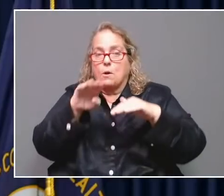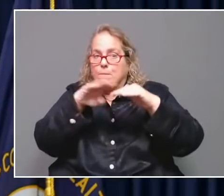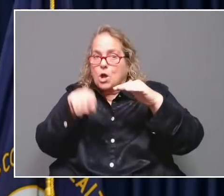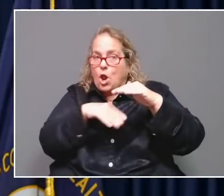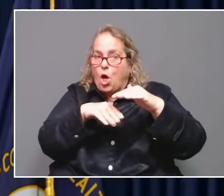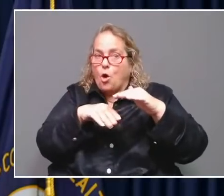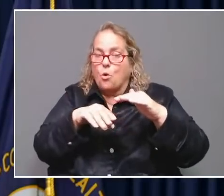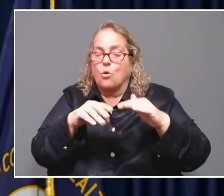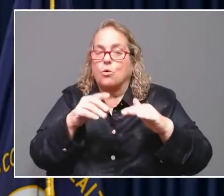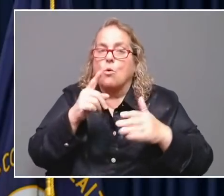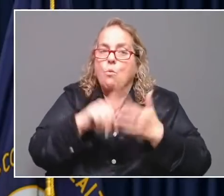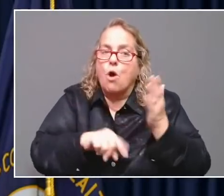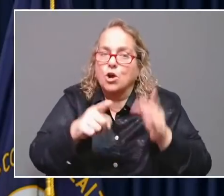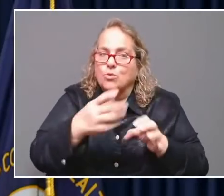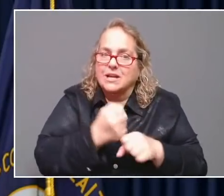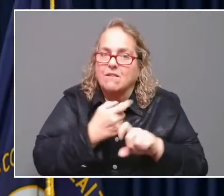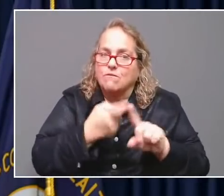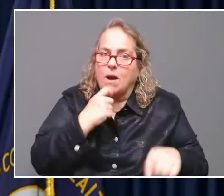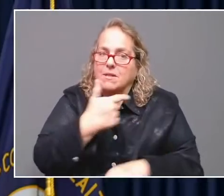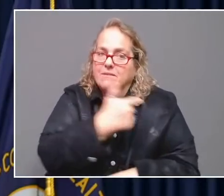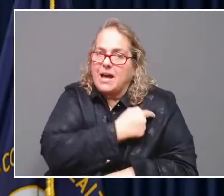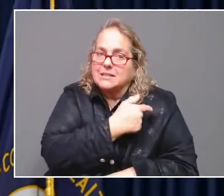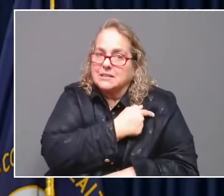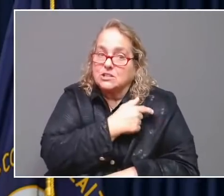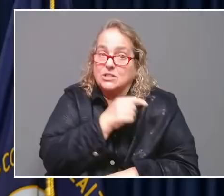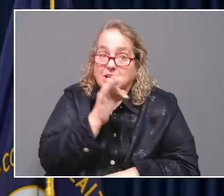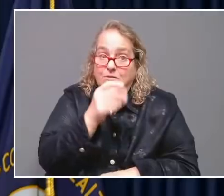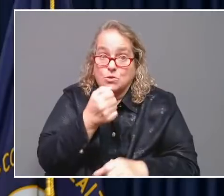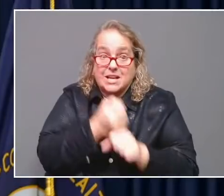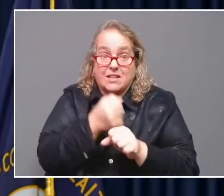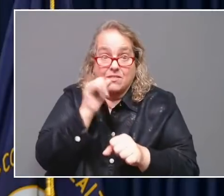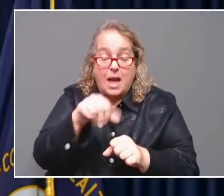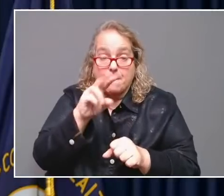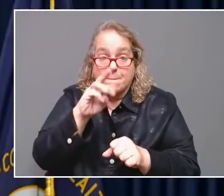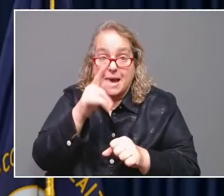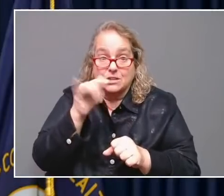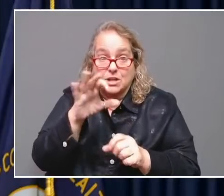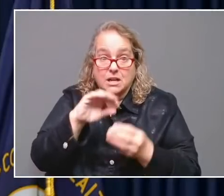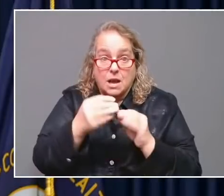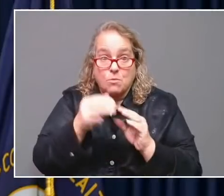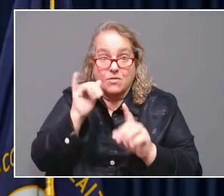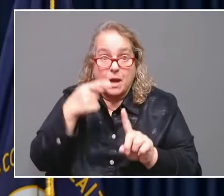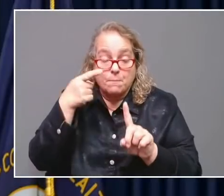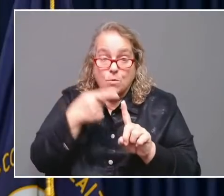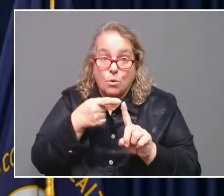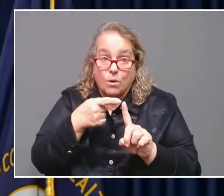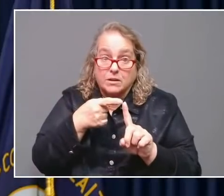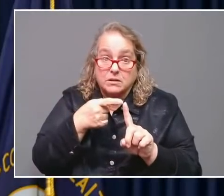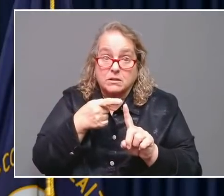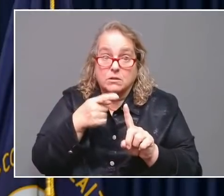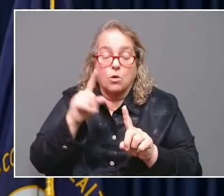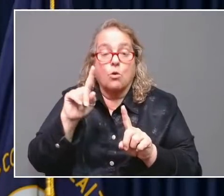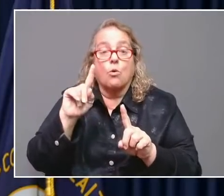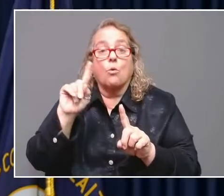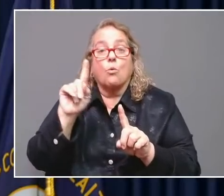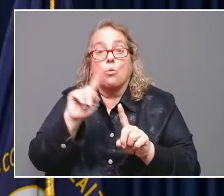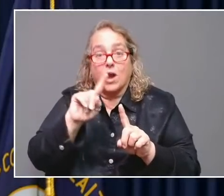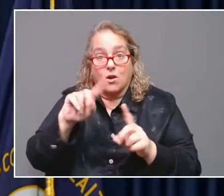from the vaccine, if we hit that magic number at that point at a time when the variant is not